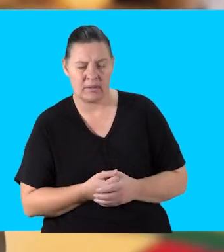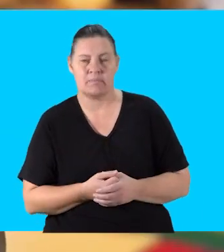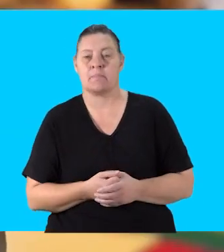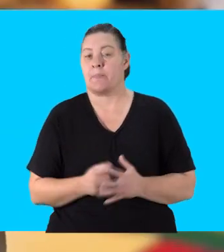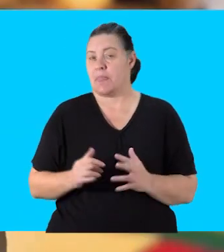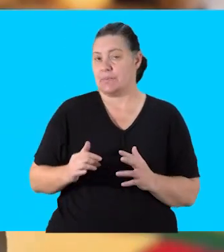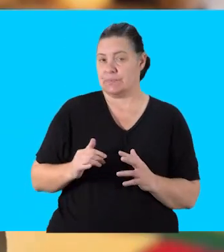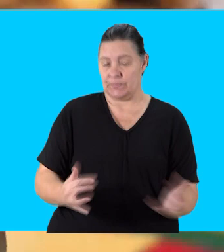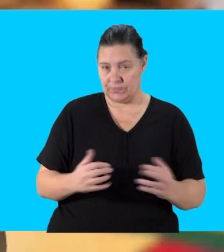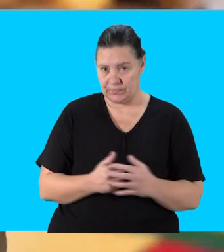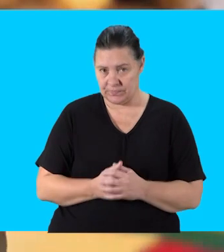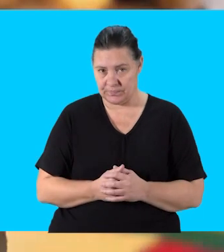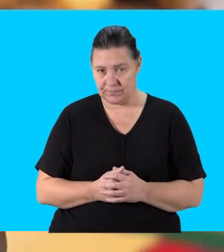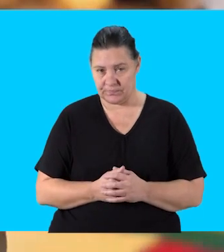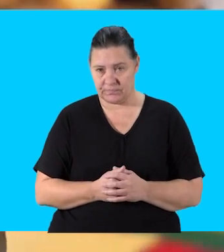So,